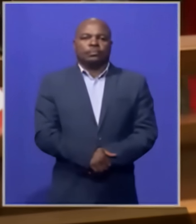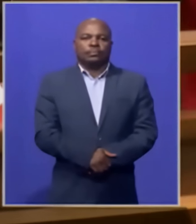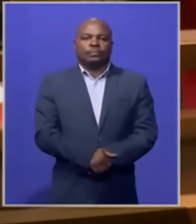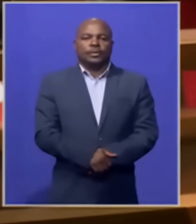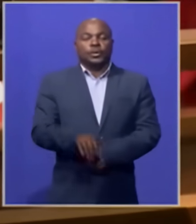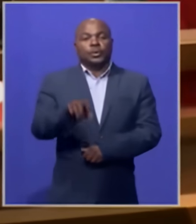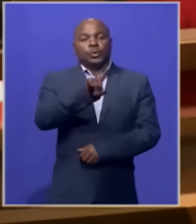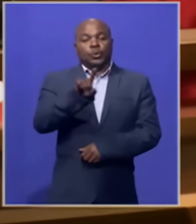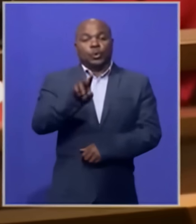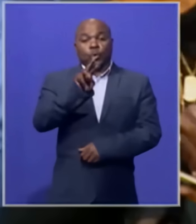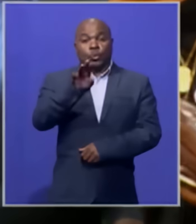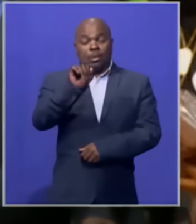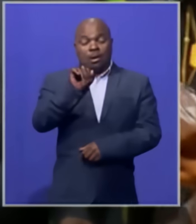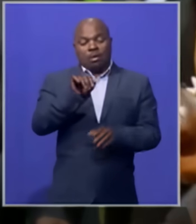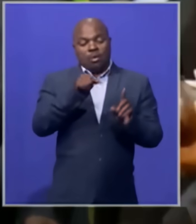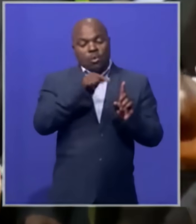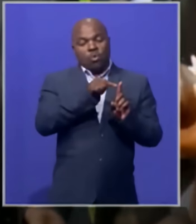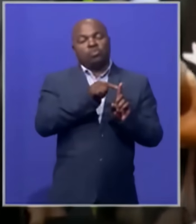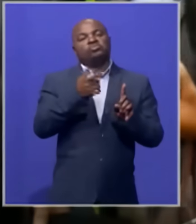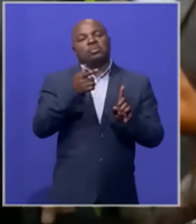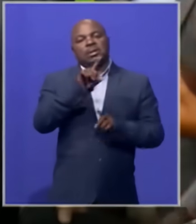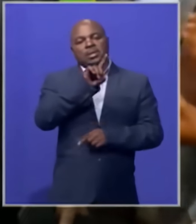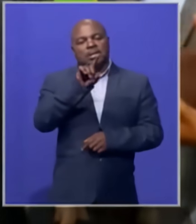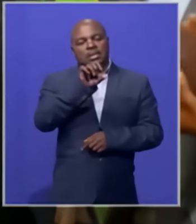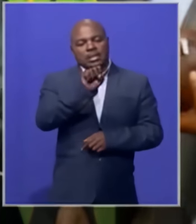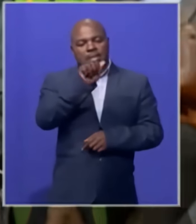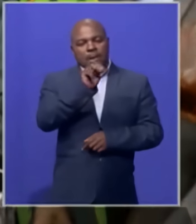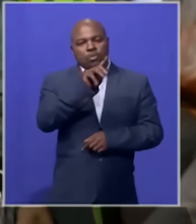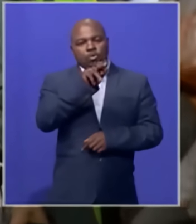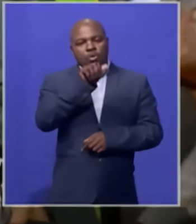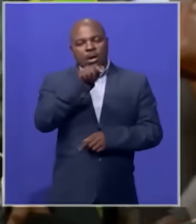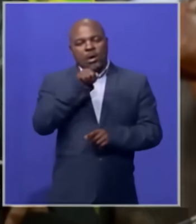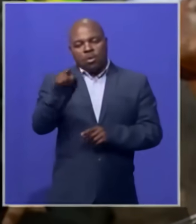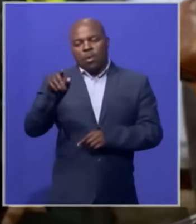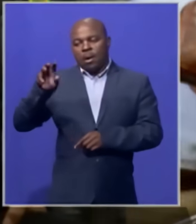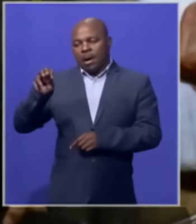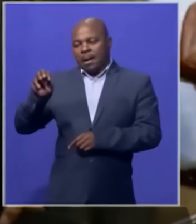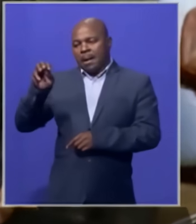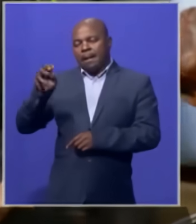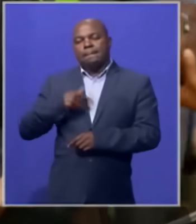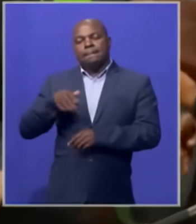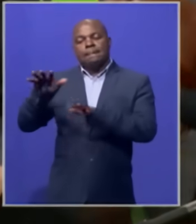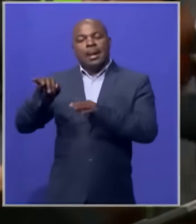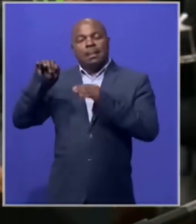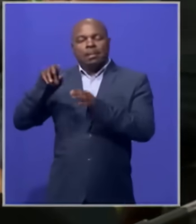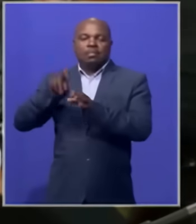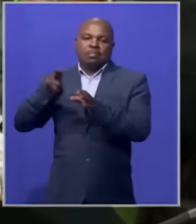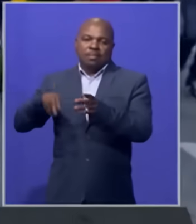Tutuzile Zuma Zambudla o itokolotše bjalo ka leloko la palamente la mokgatlo wa gabo wa MKP.